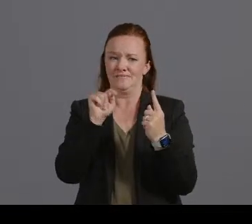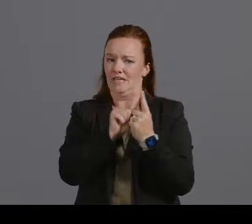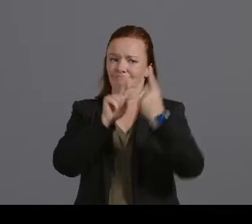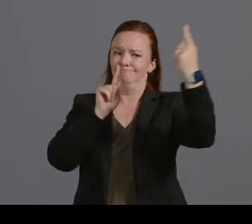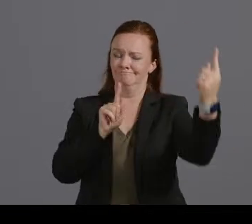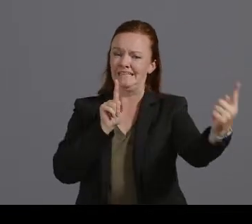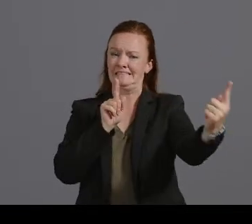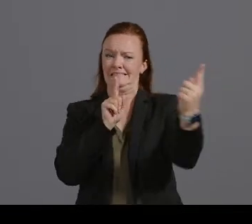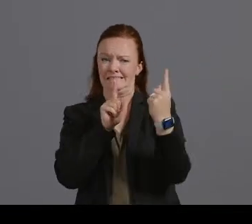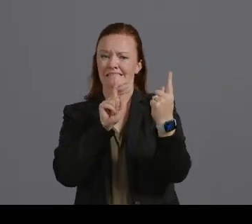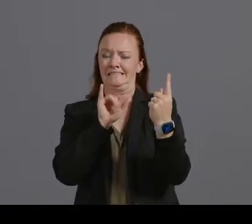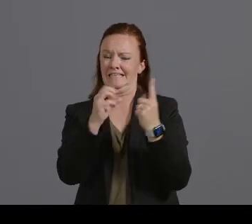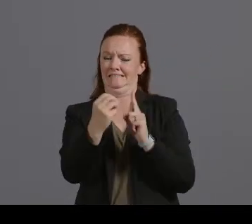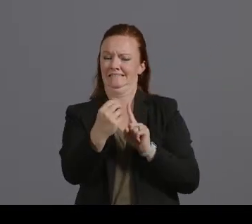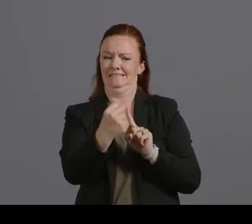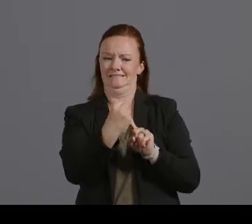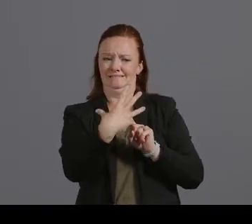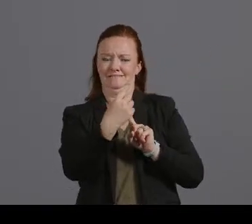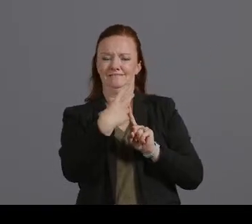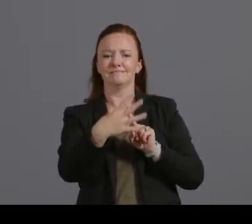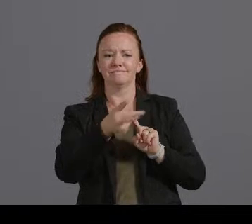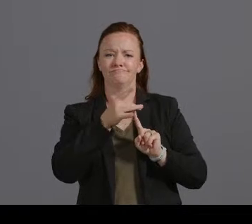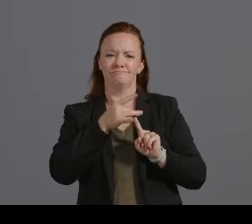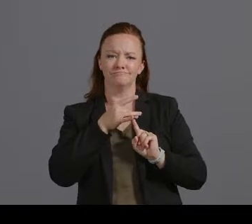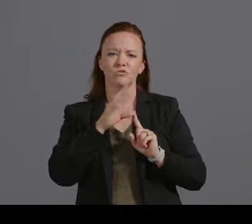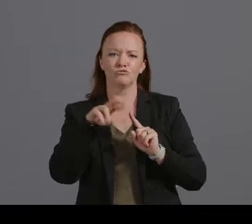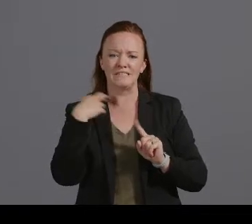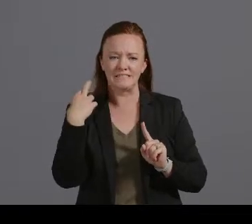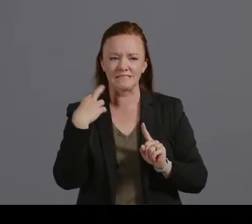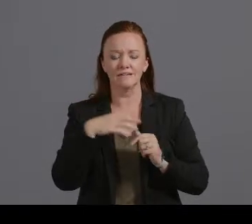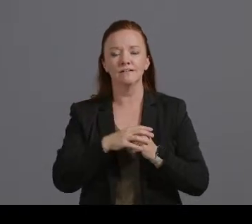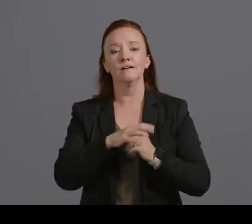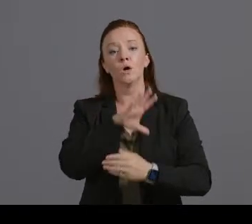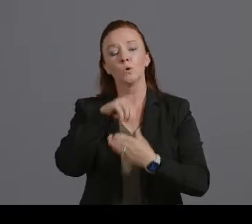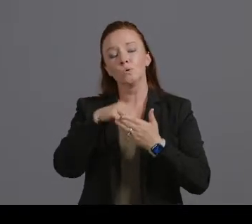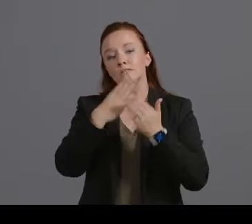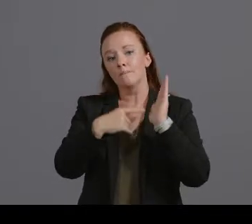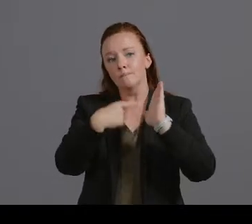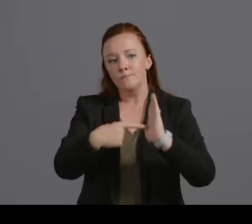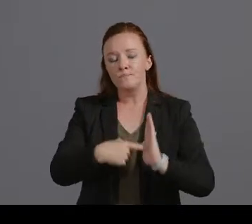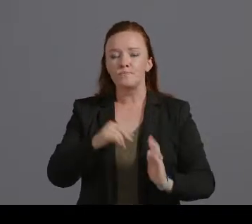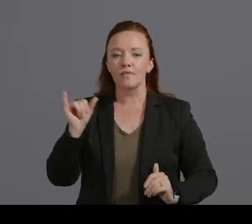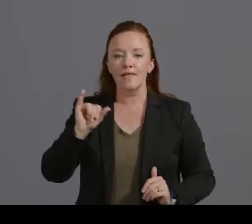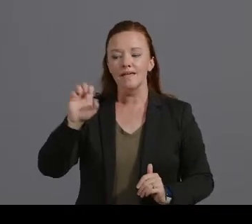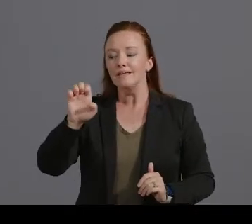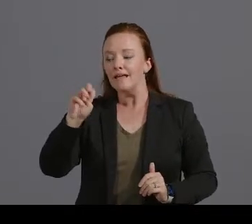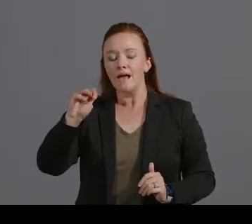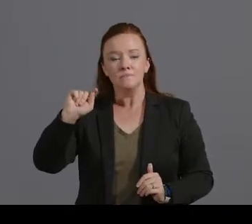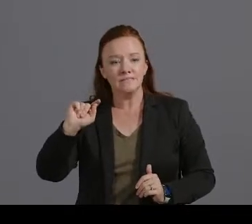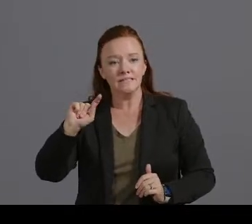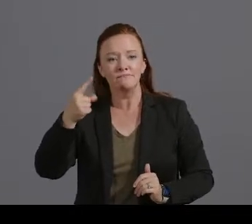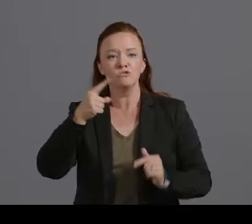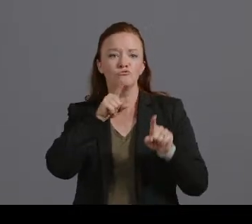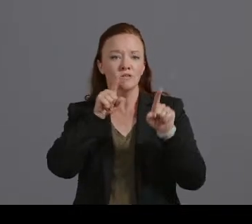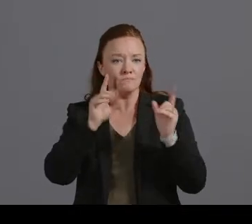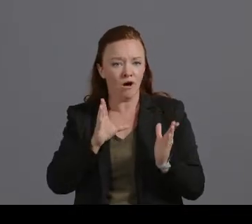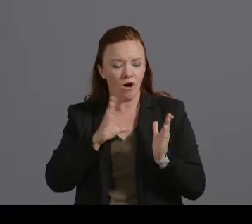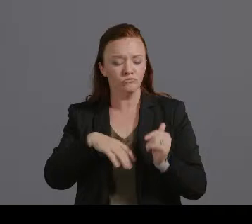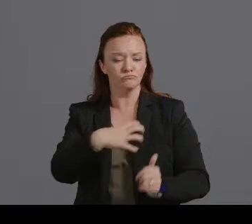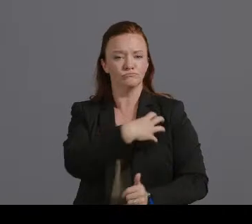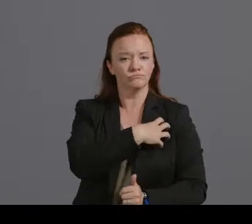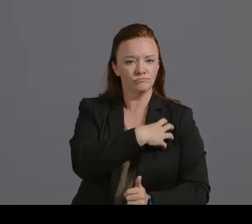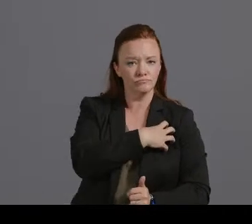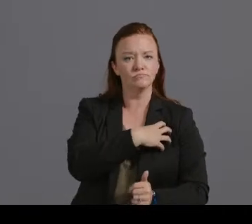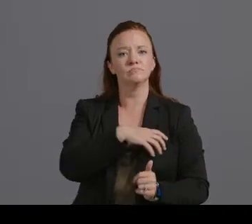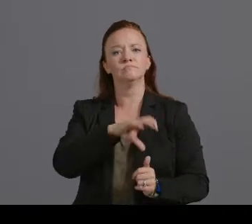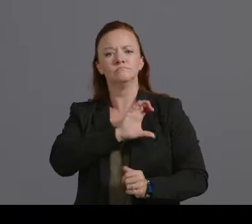And so these ACIP examples include some that we've already covered, such as our first responders, correctional officers,